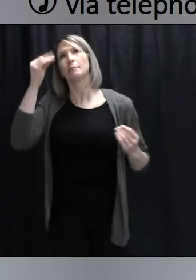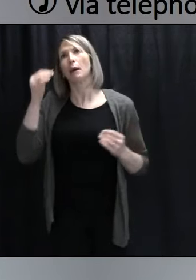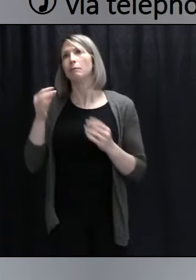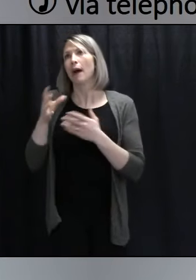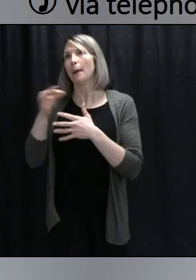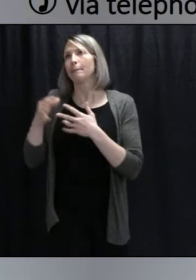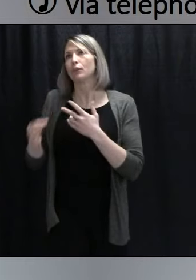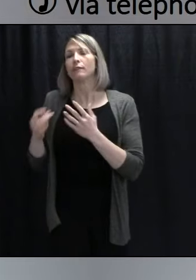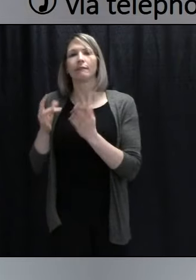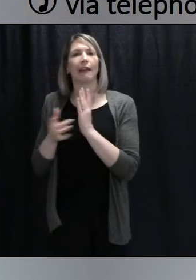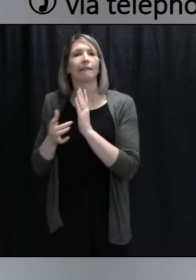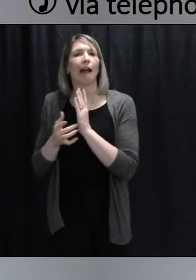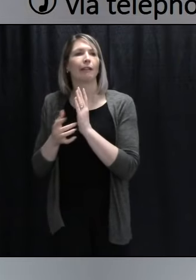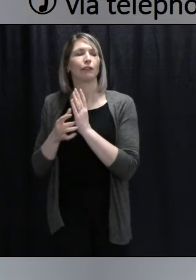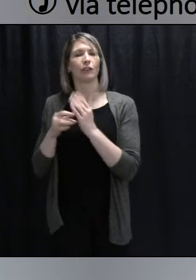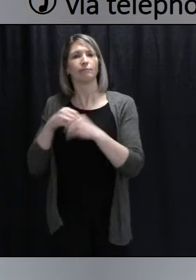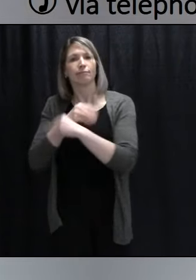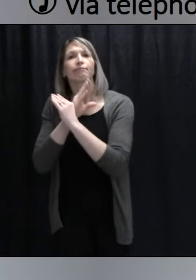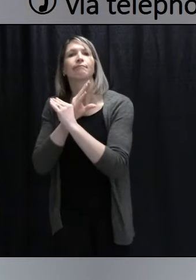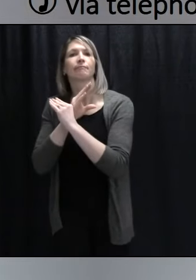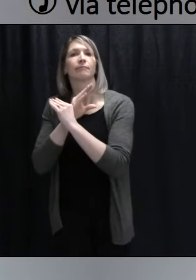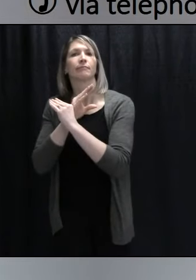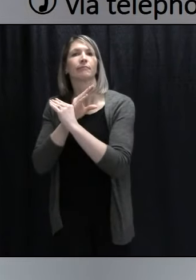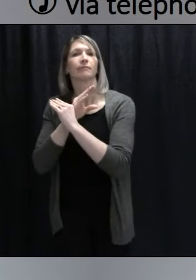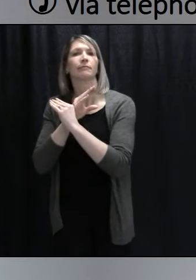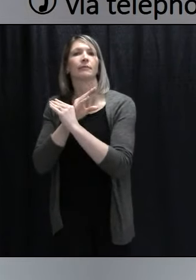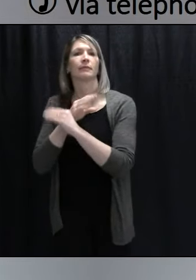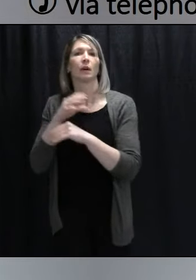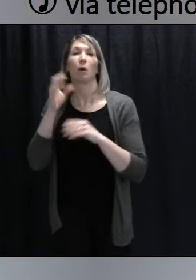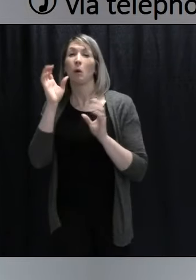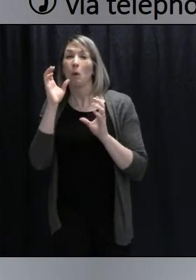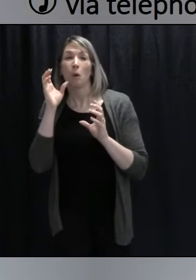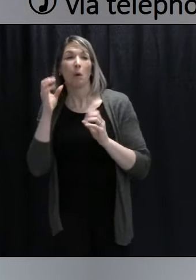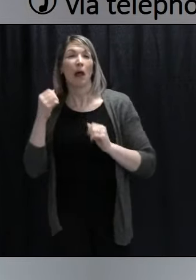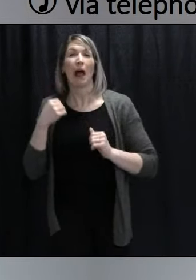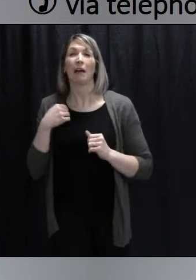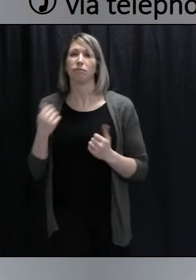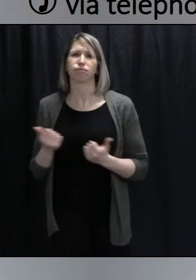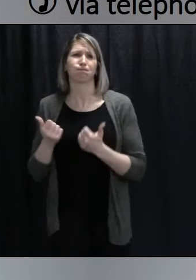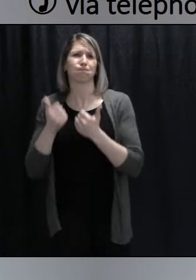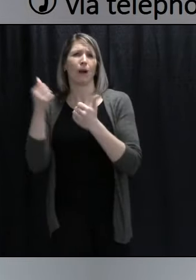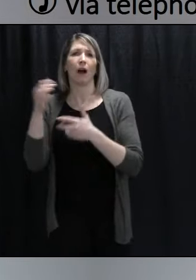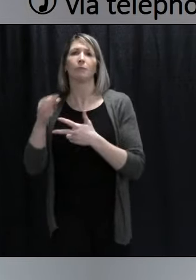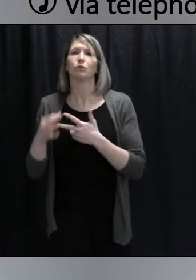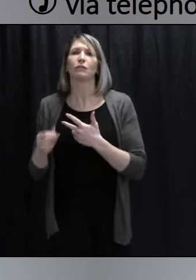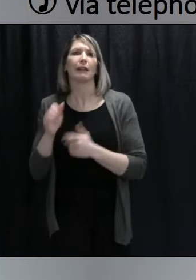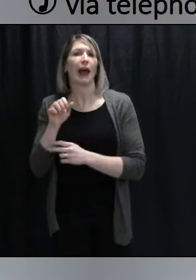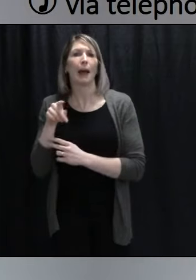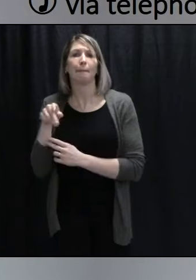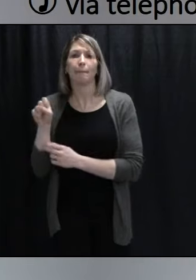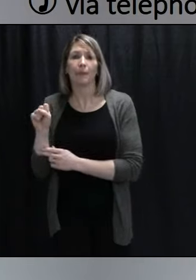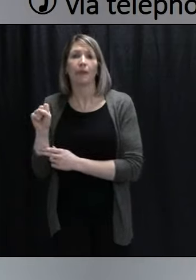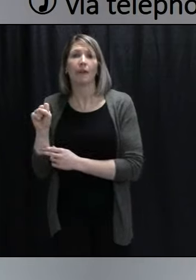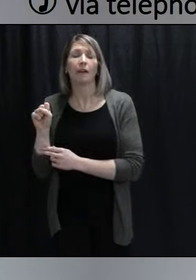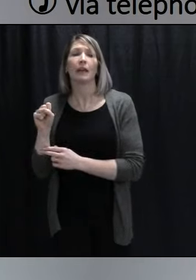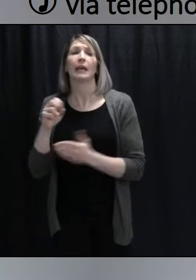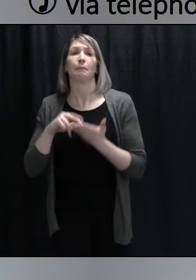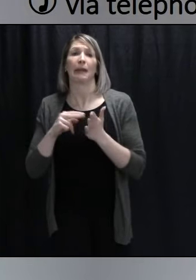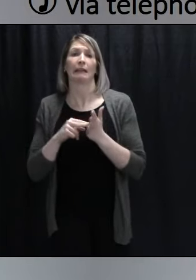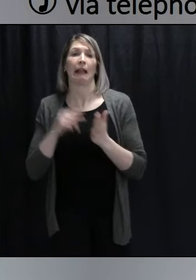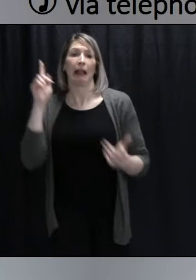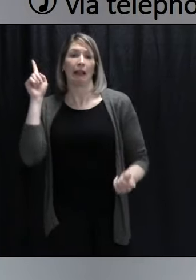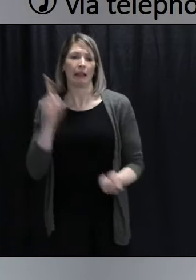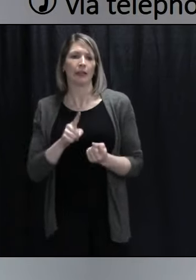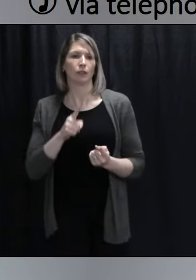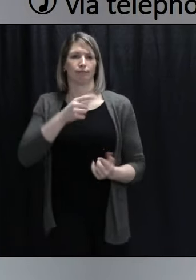data that's come out of Google Mobility, for example, which is a few days old, it certainly suggests a significant reduction in